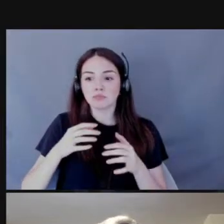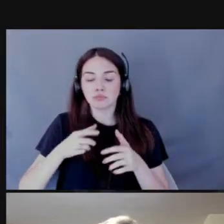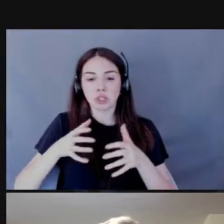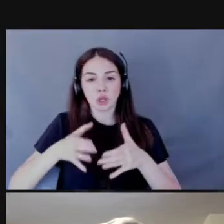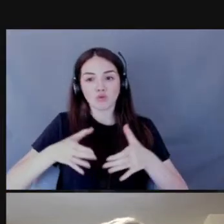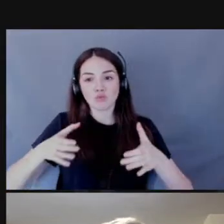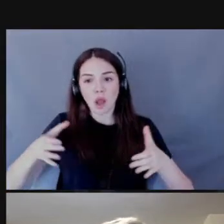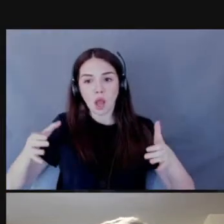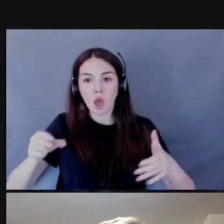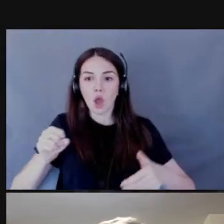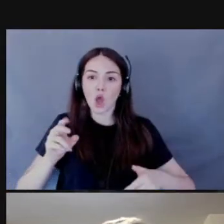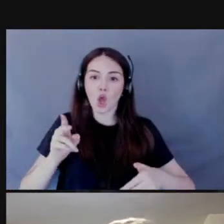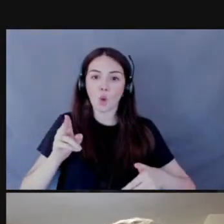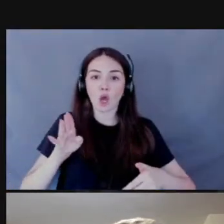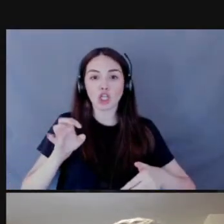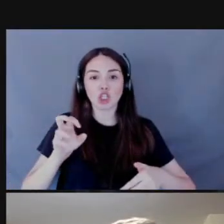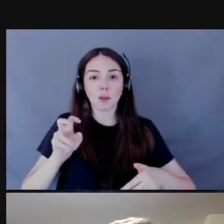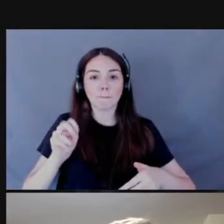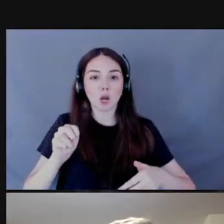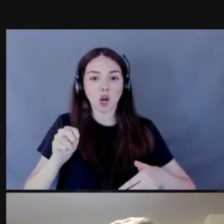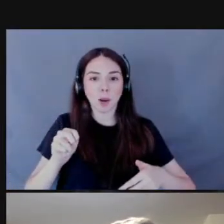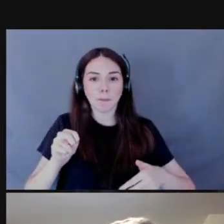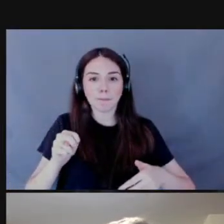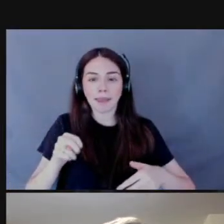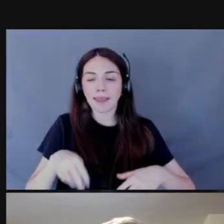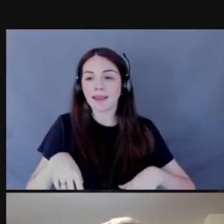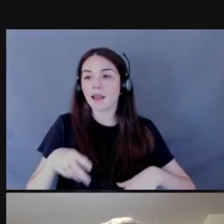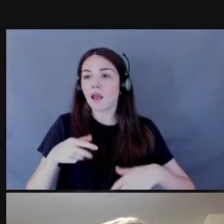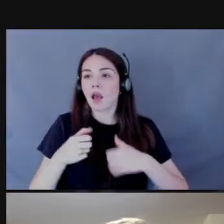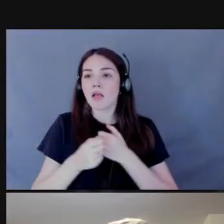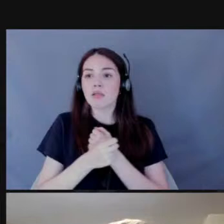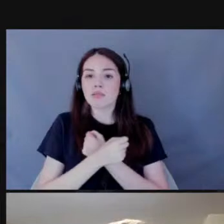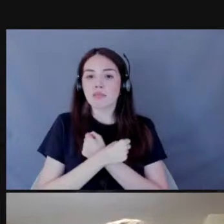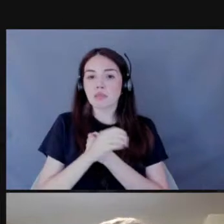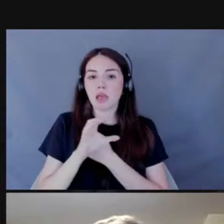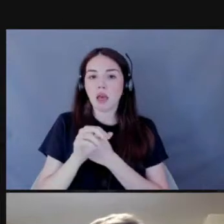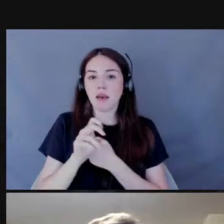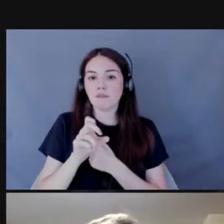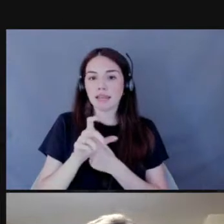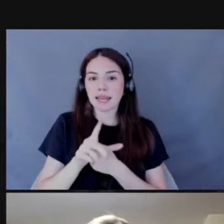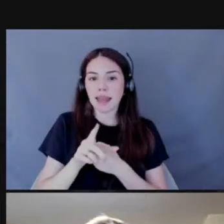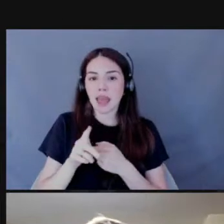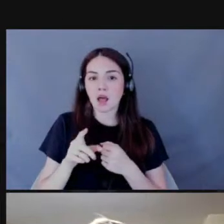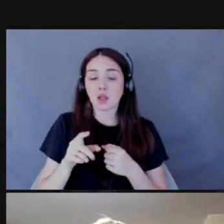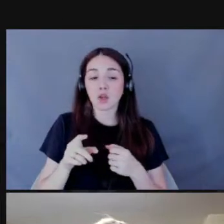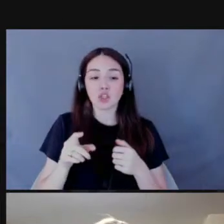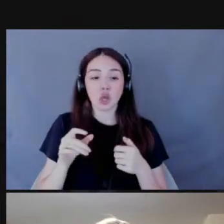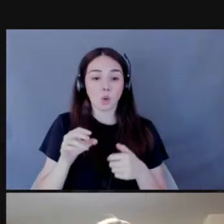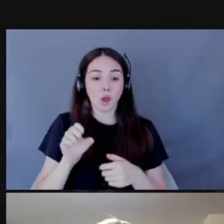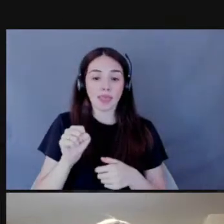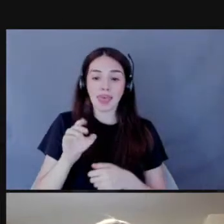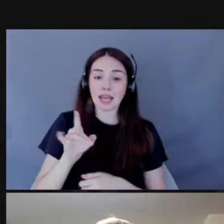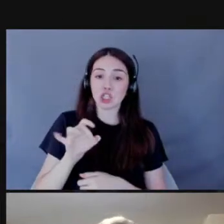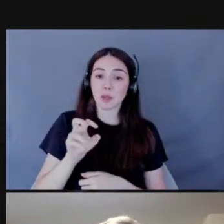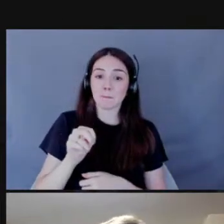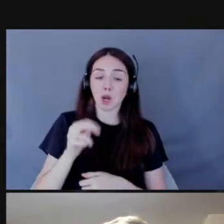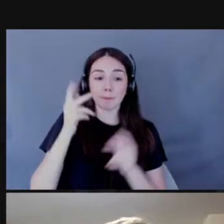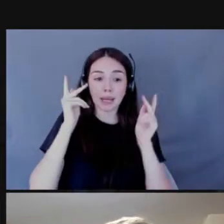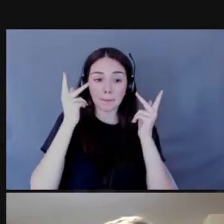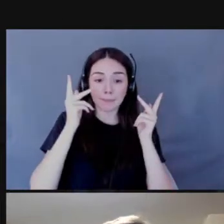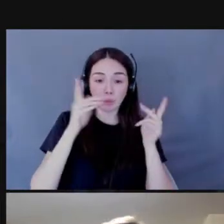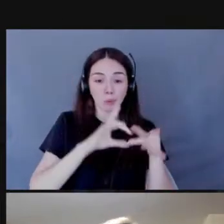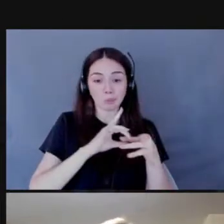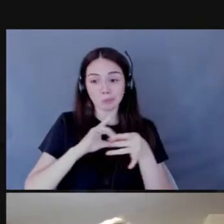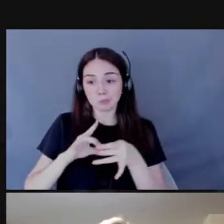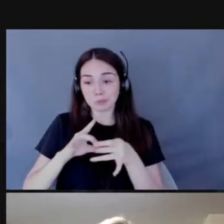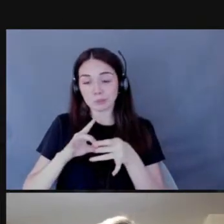You have suburban scandals like Love Canal, which merges suburban paranoia with environmental